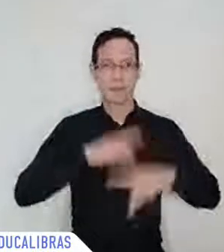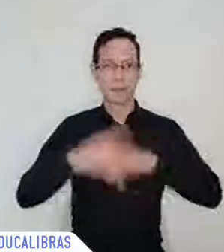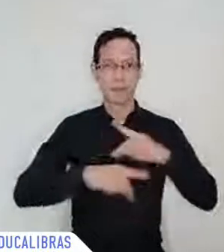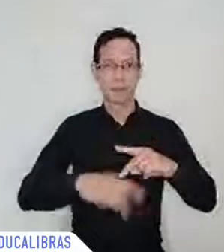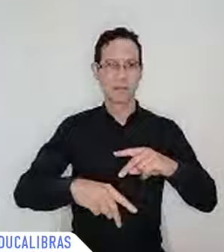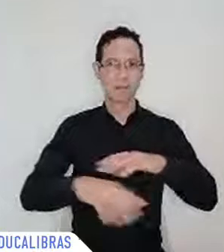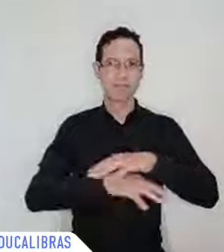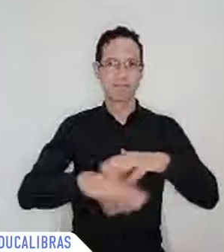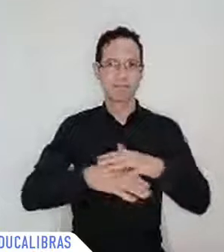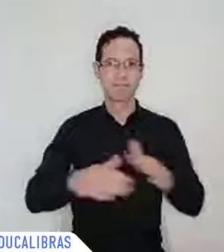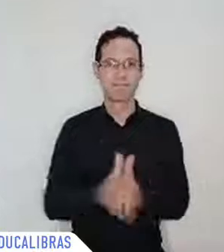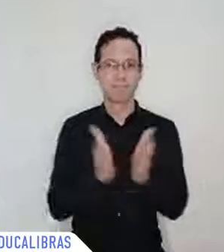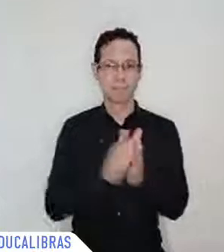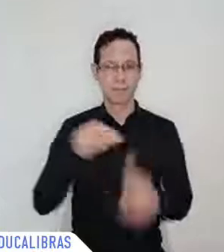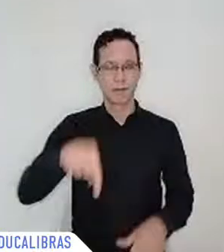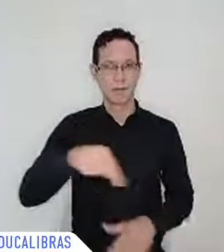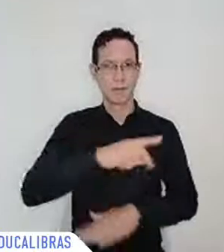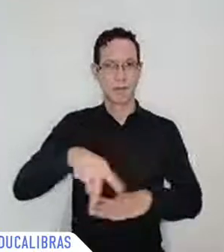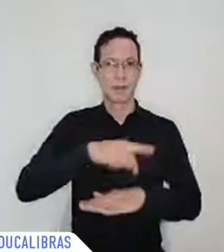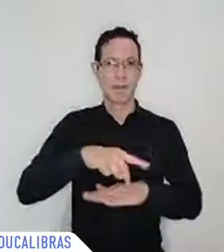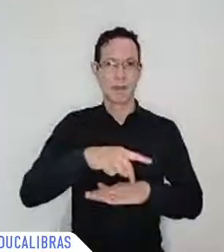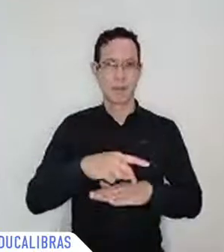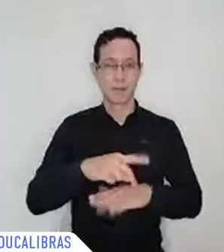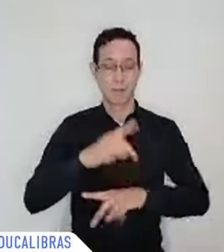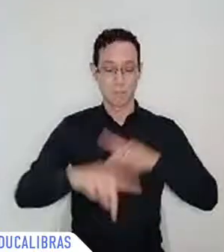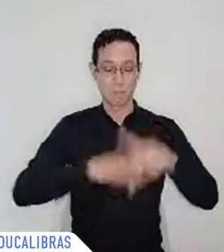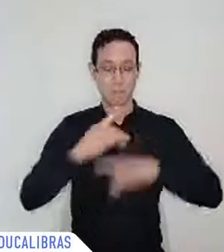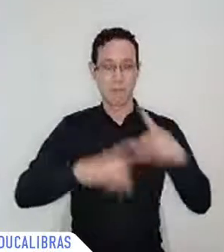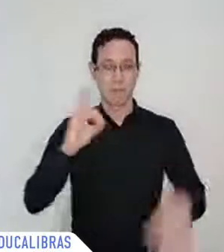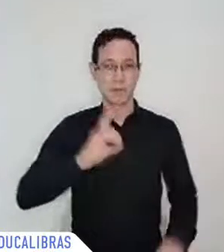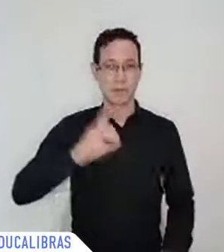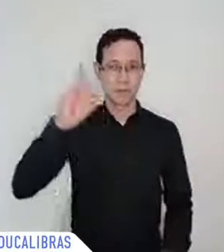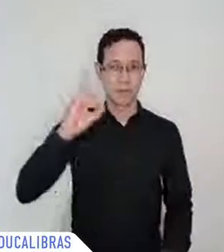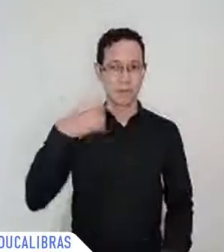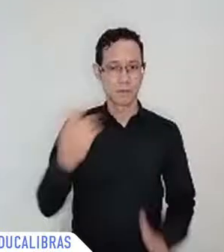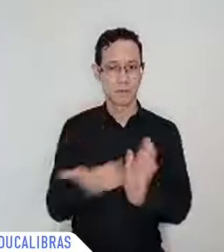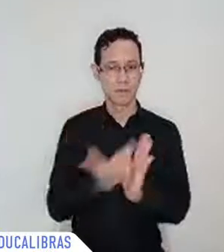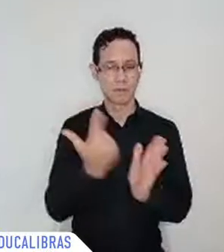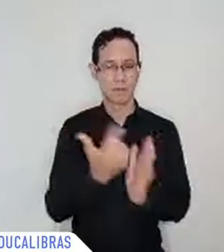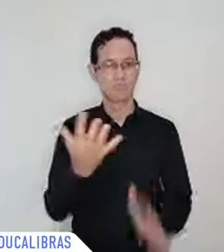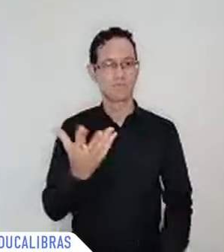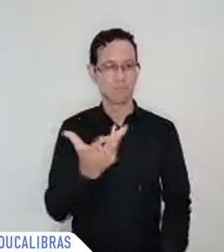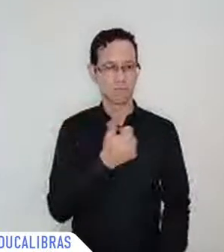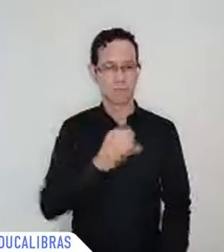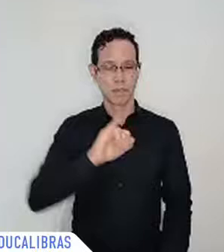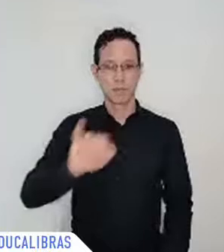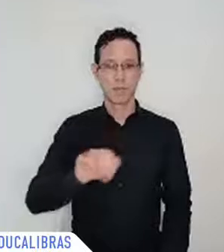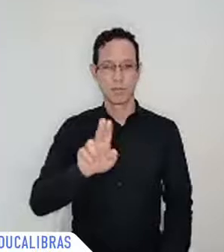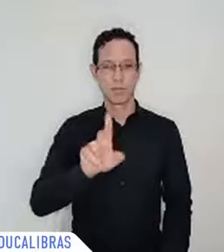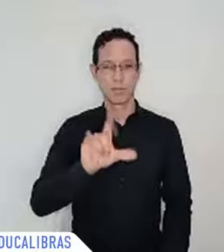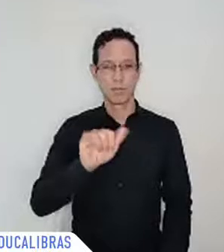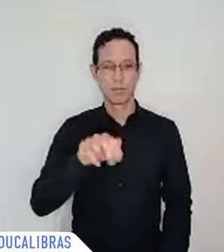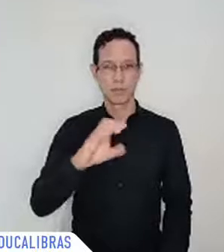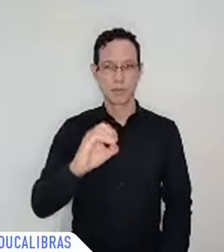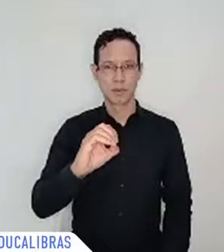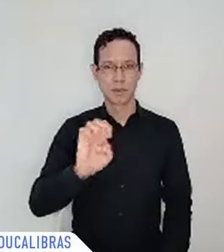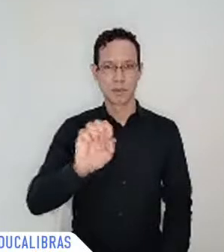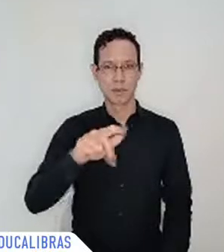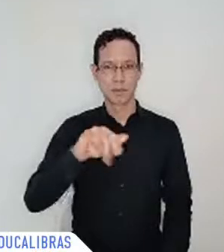understand how the poor population sees the